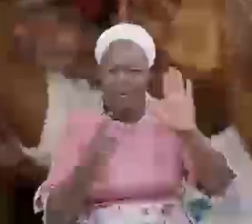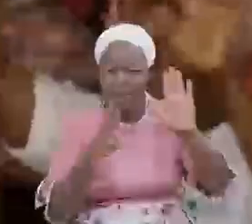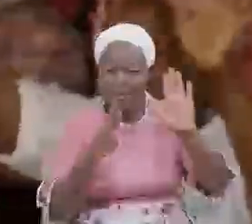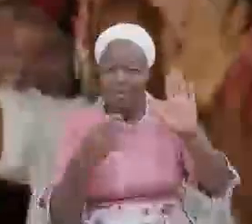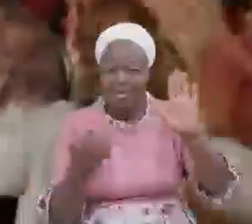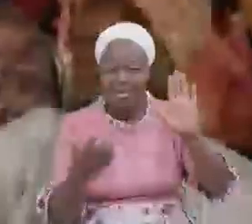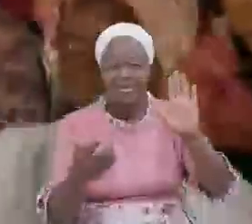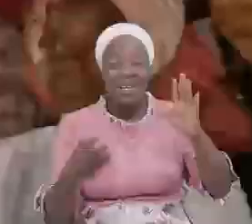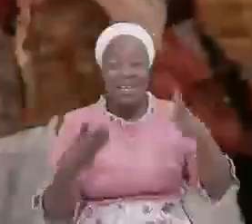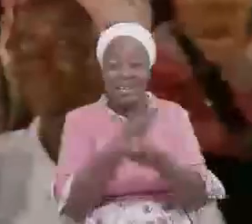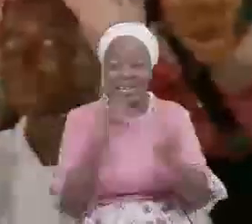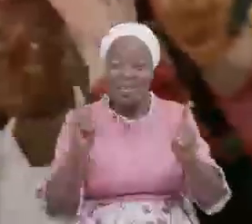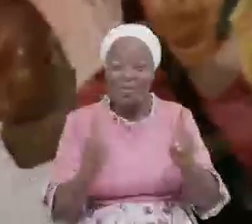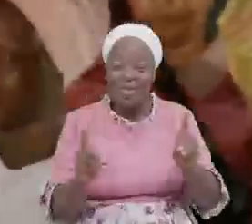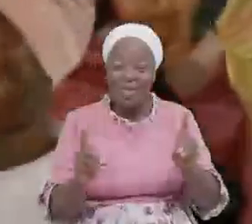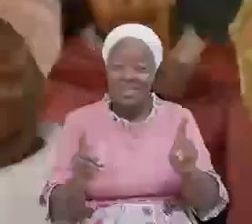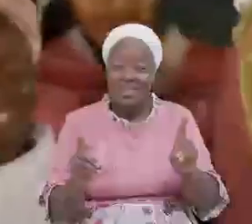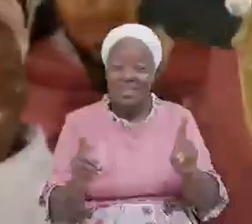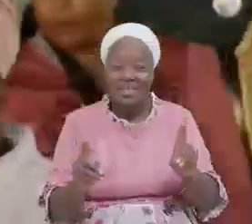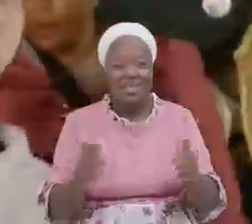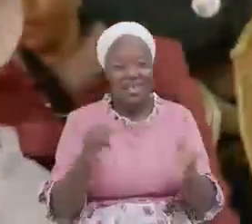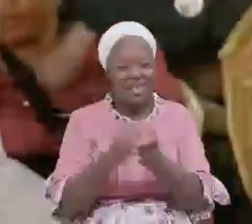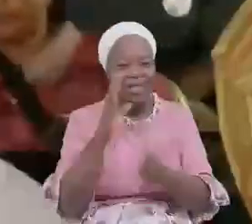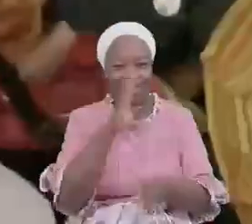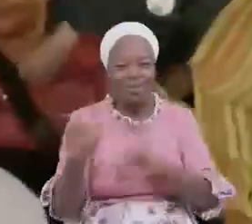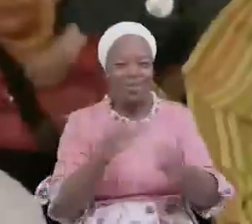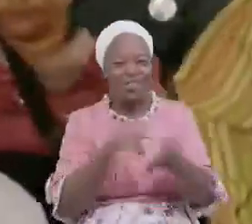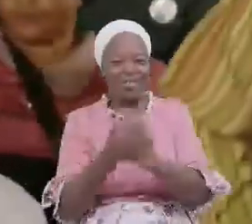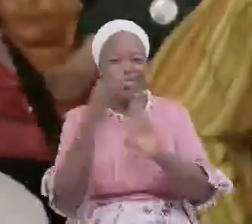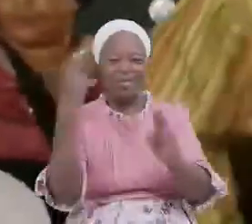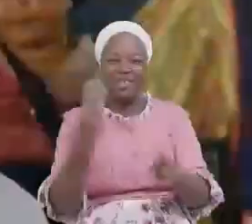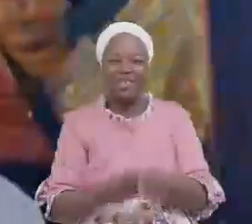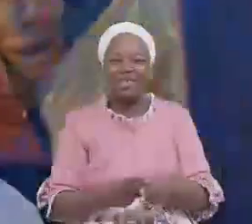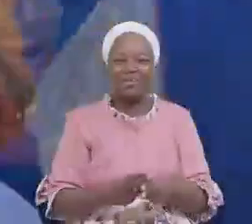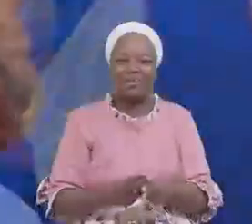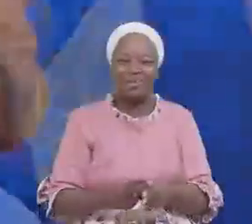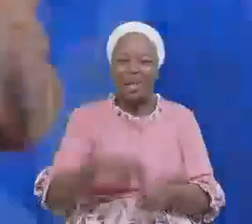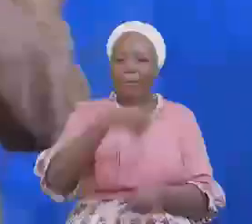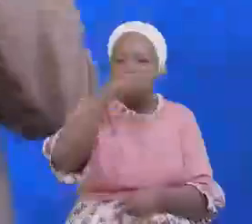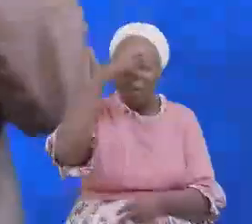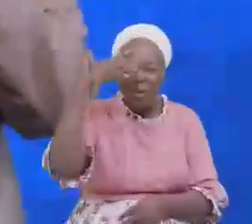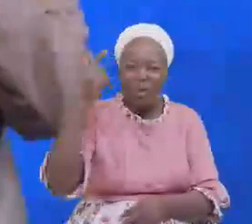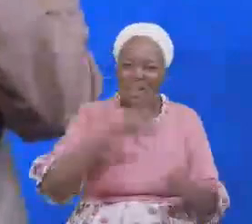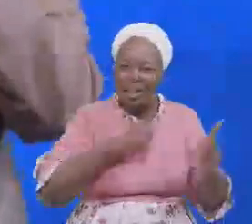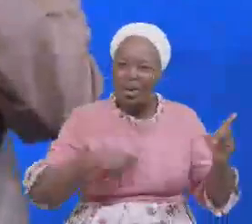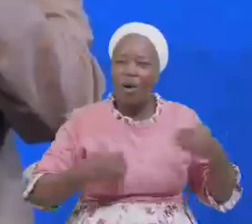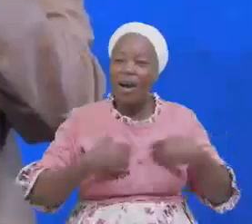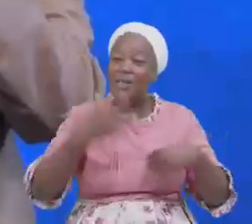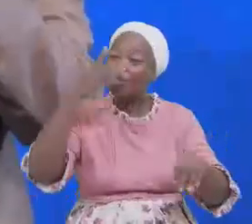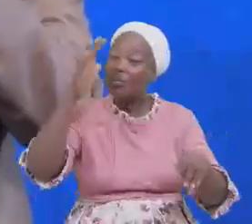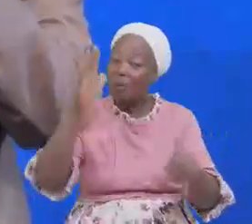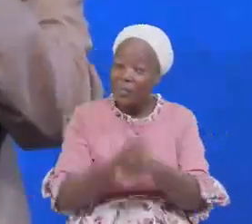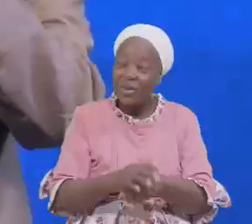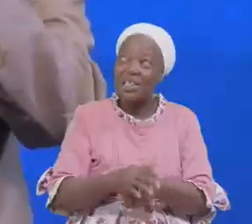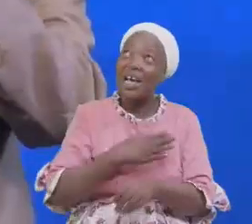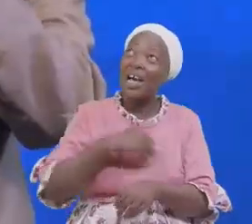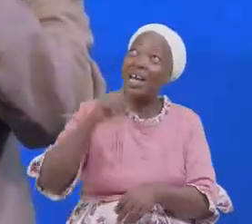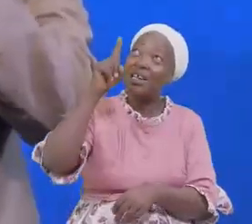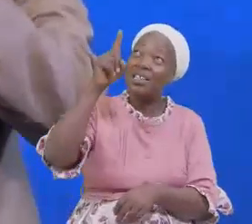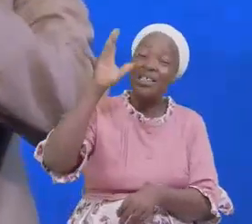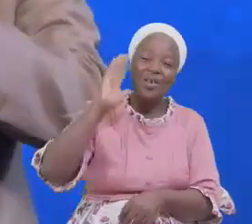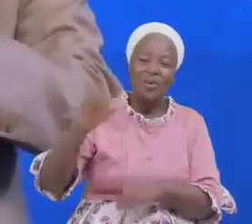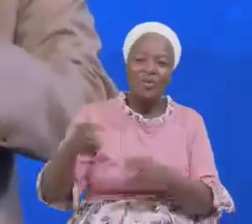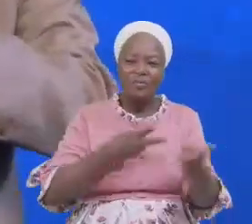Delivered. It will be done. Because the Lord had promised, and he will visit